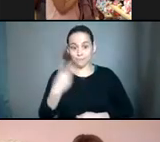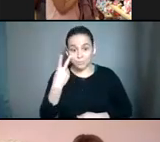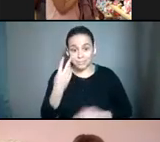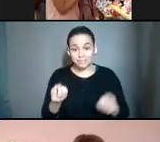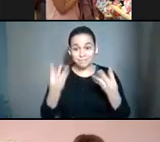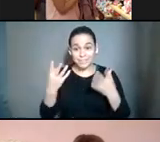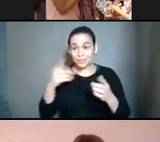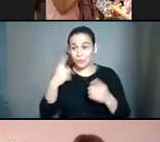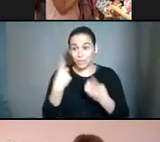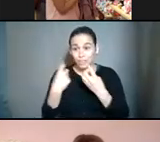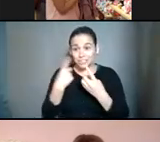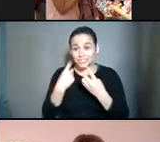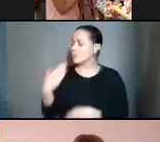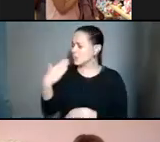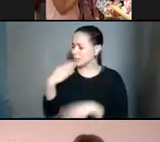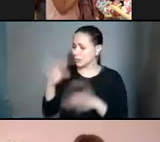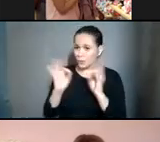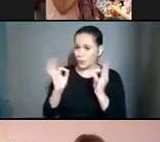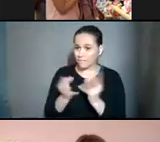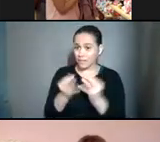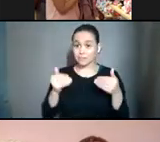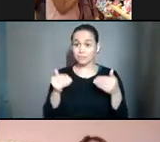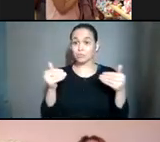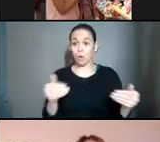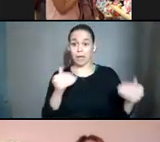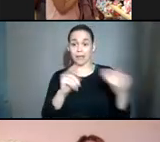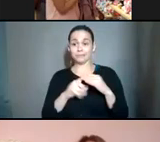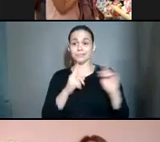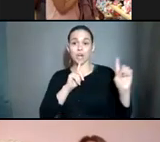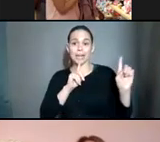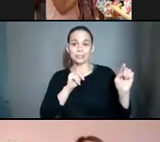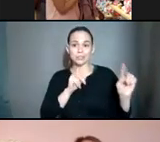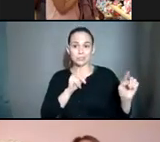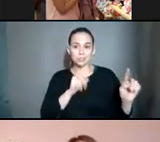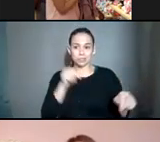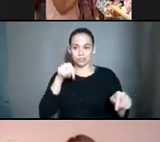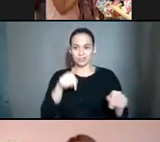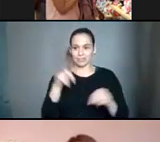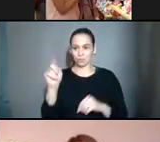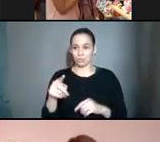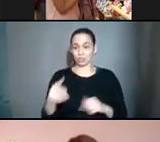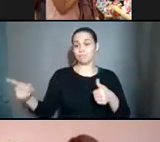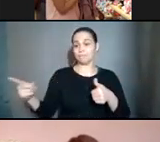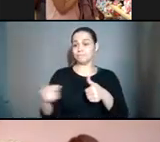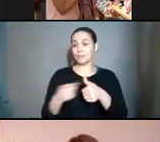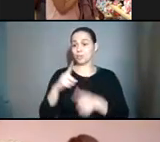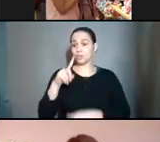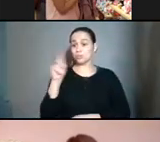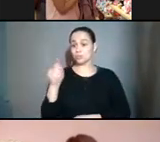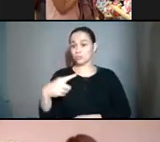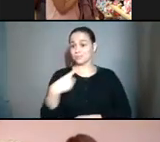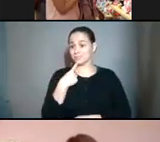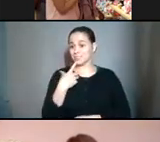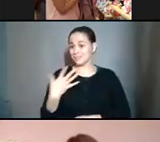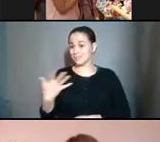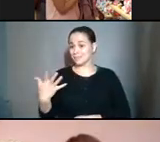so thank you, families. We're going to go ahead and start answering those. Our first question says, can